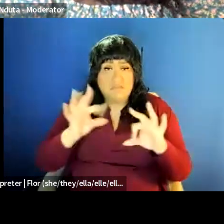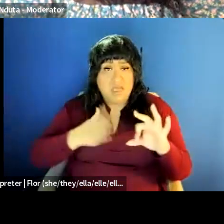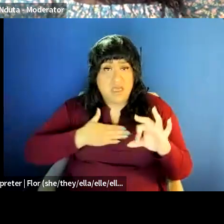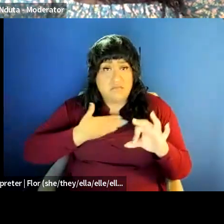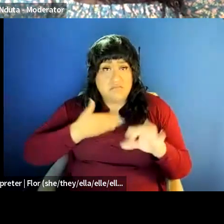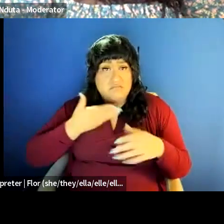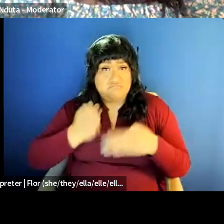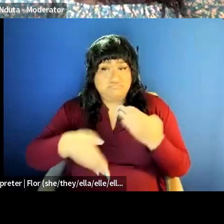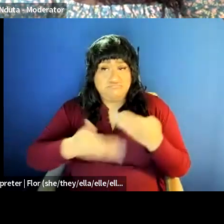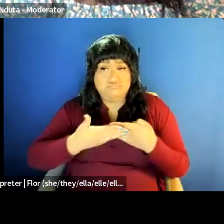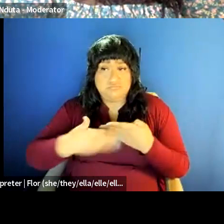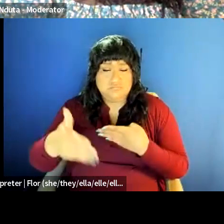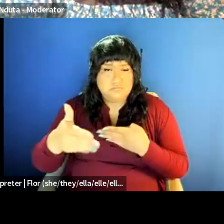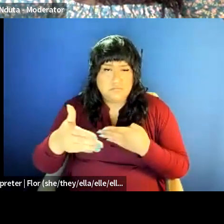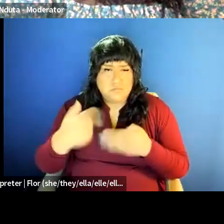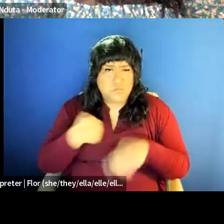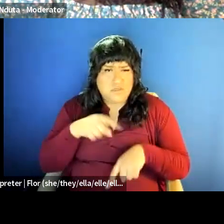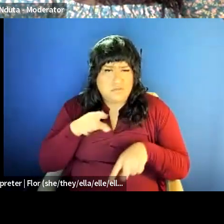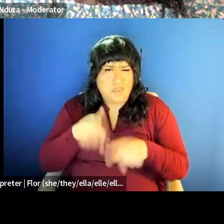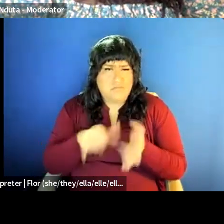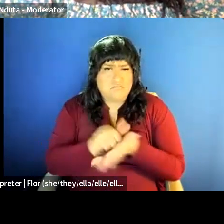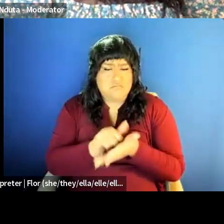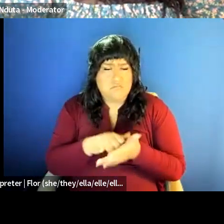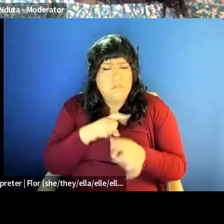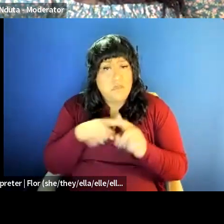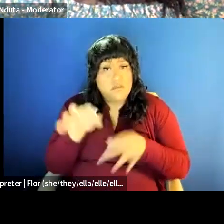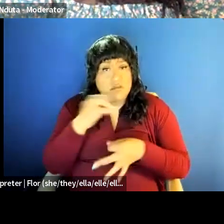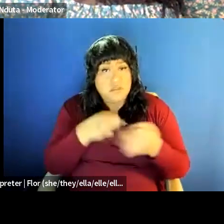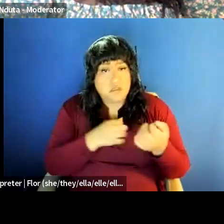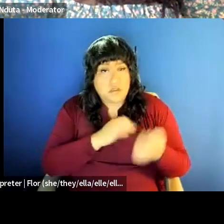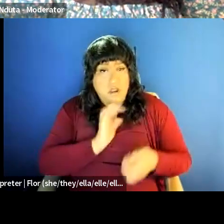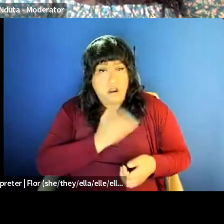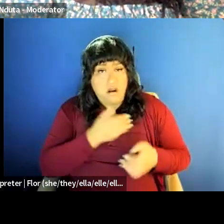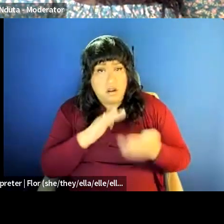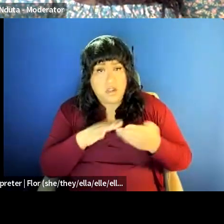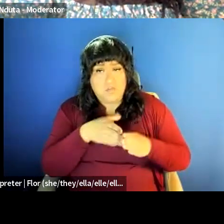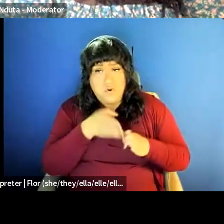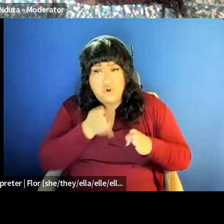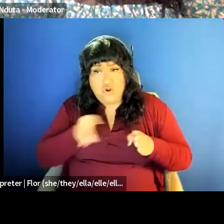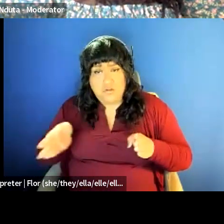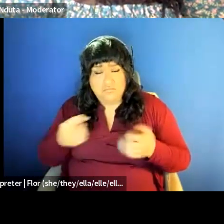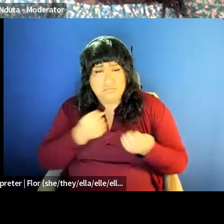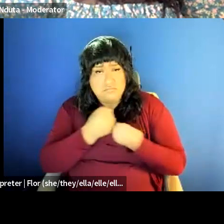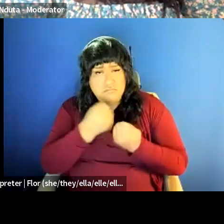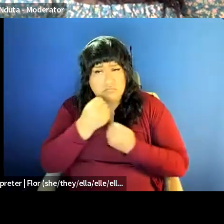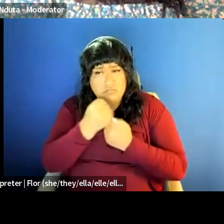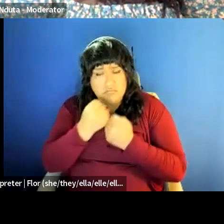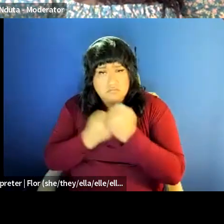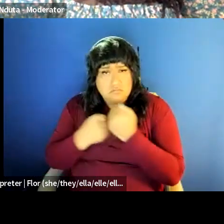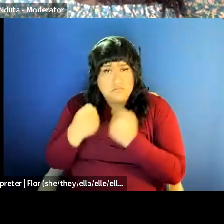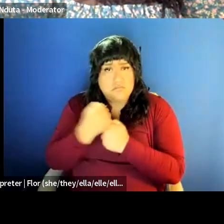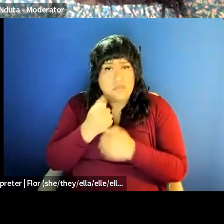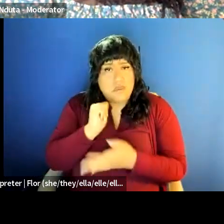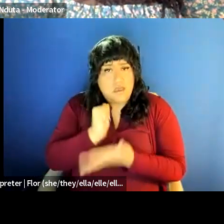we can go and we can support our neighbors where they are, and we can help make sure that they're not